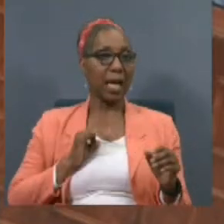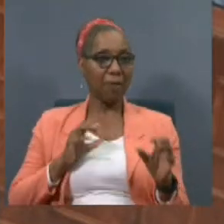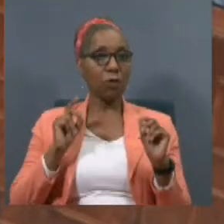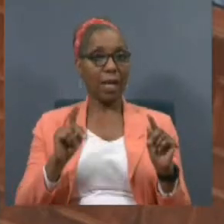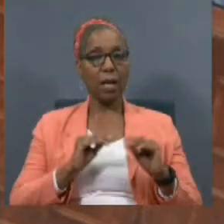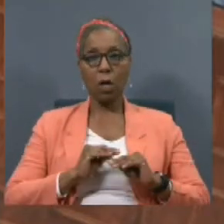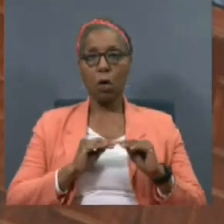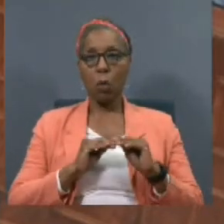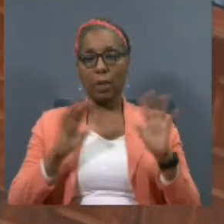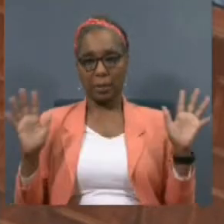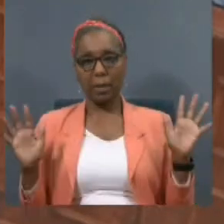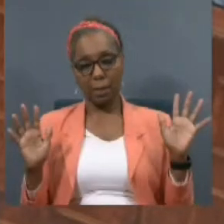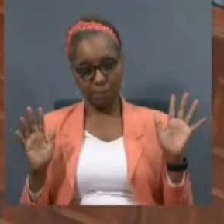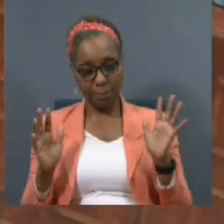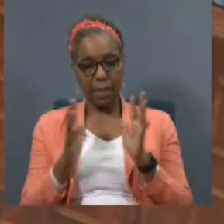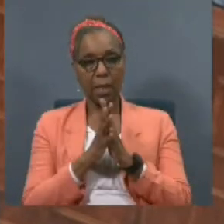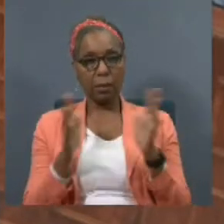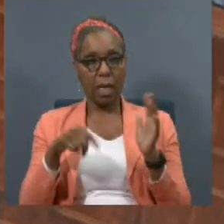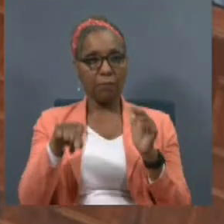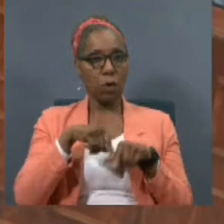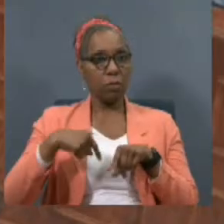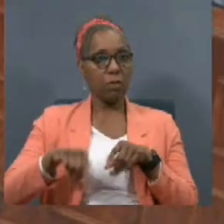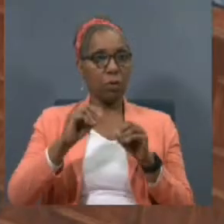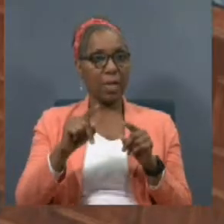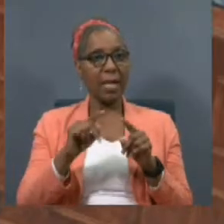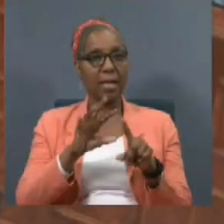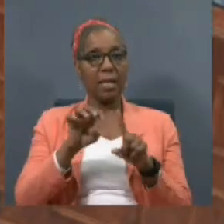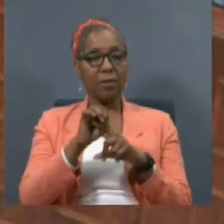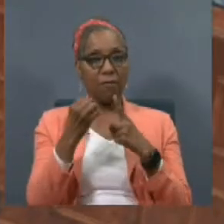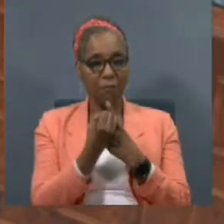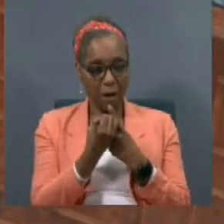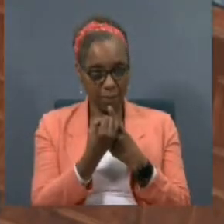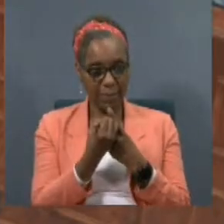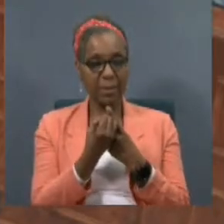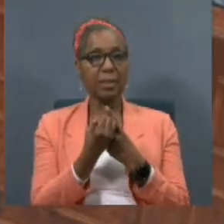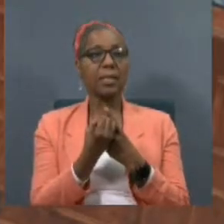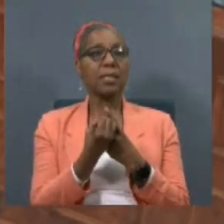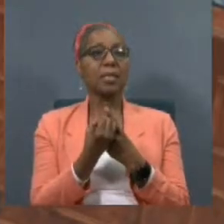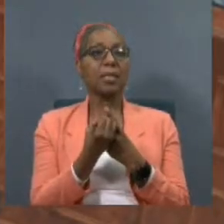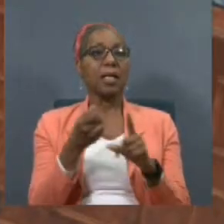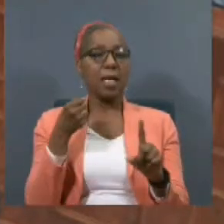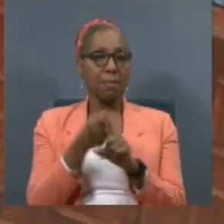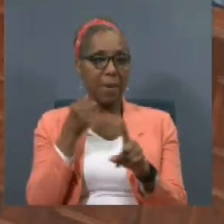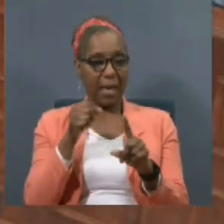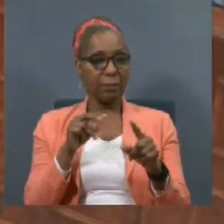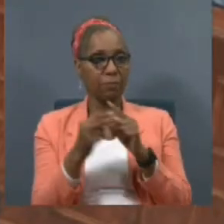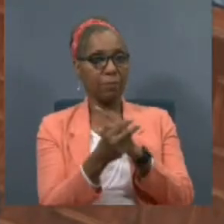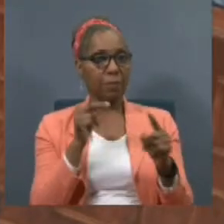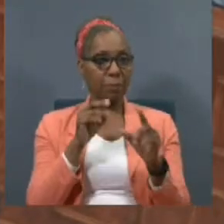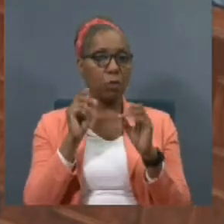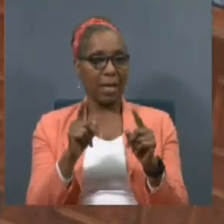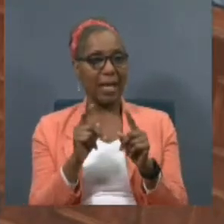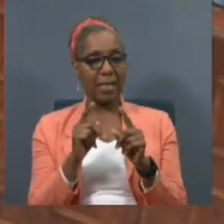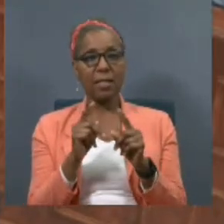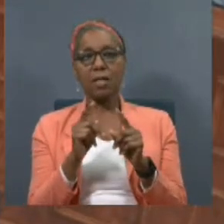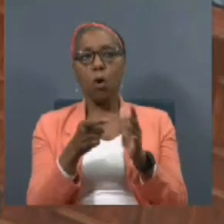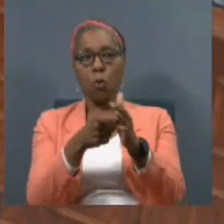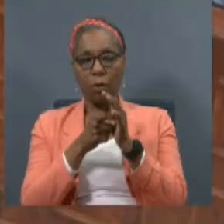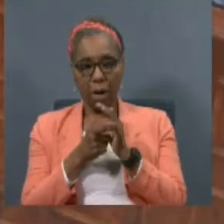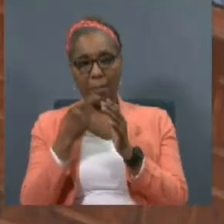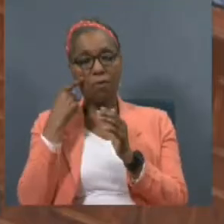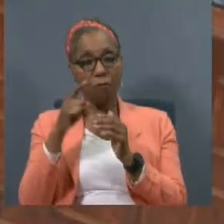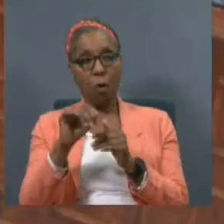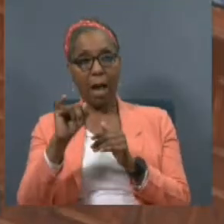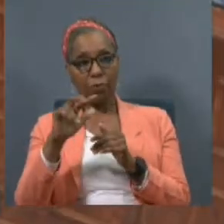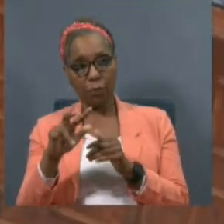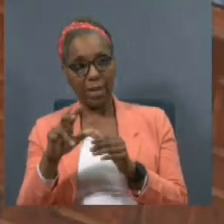this will clear up a lot of people's nervousness. From an environmental impact standpoint, what are the city's requirements for new development in I-3 for an environmental